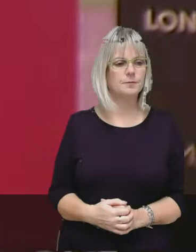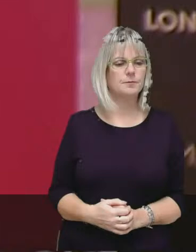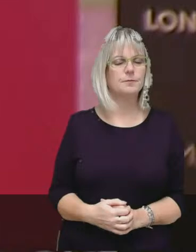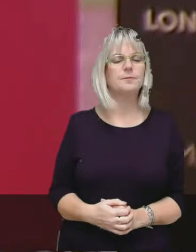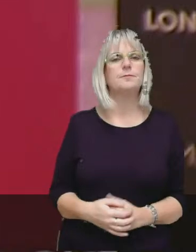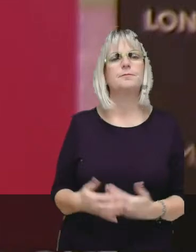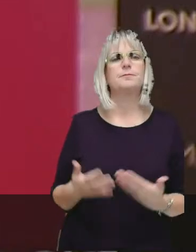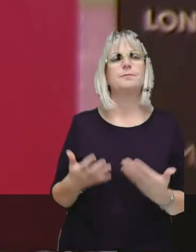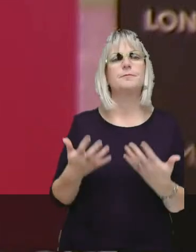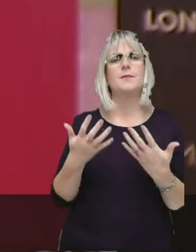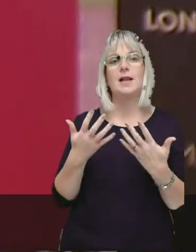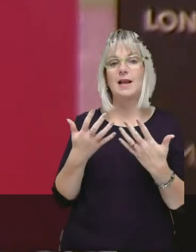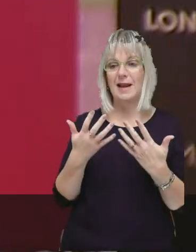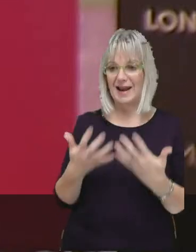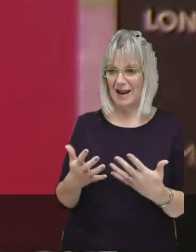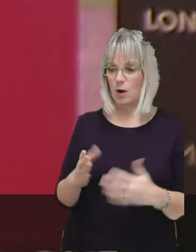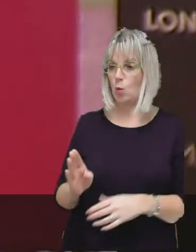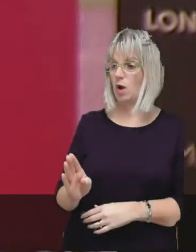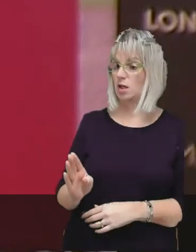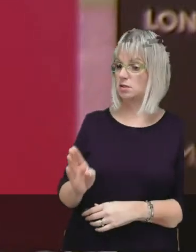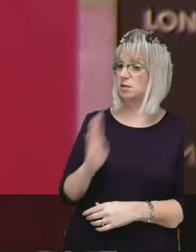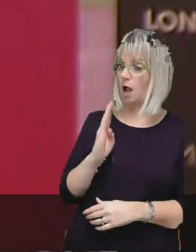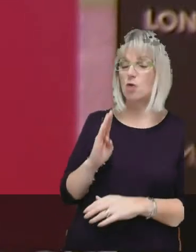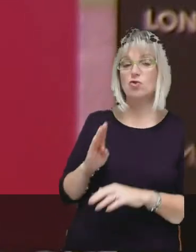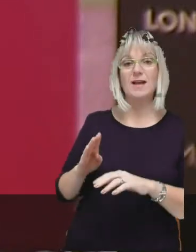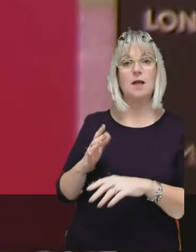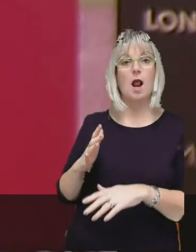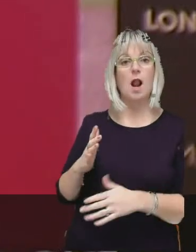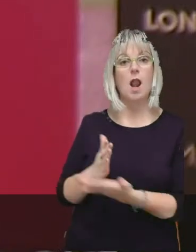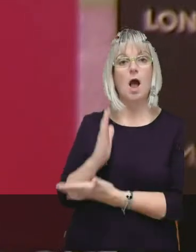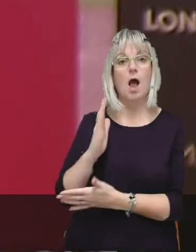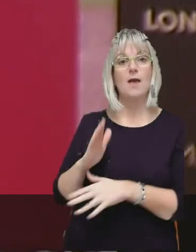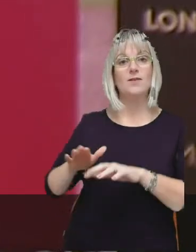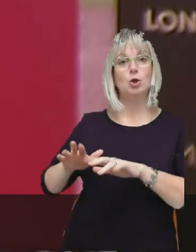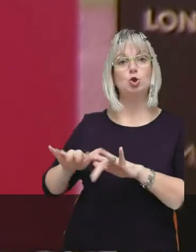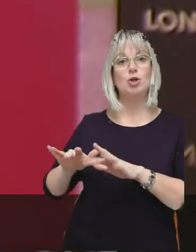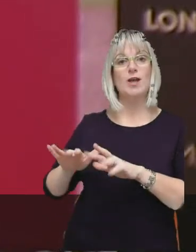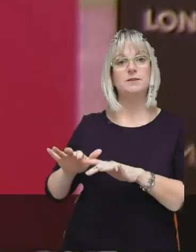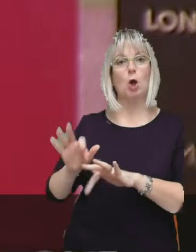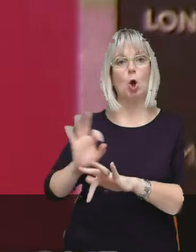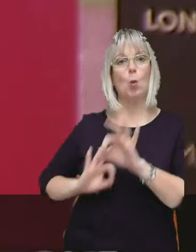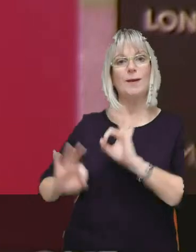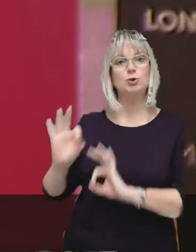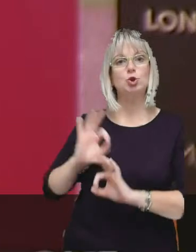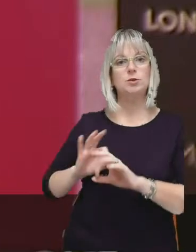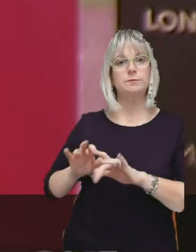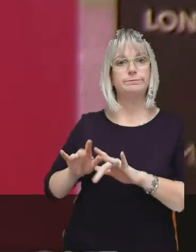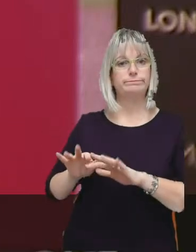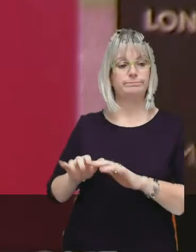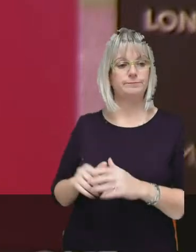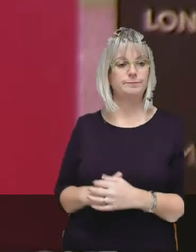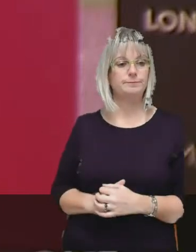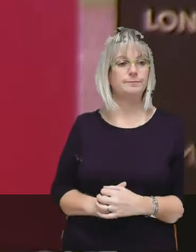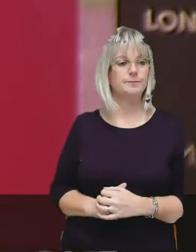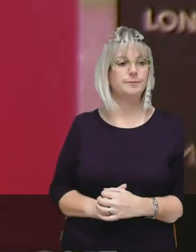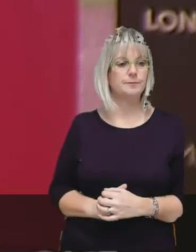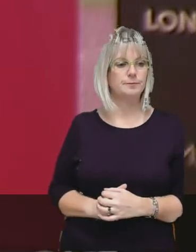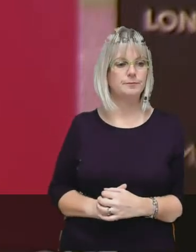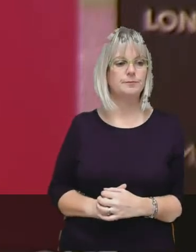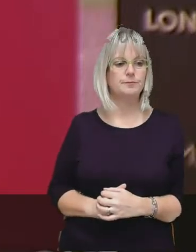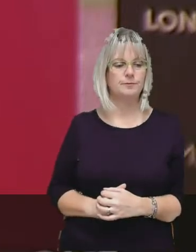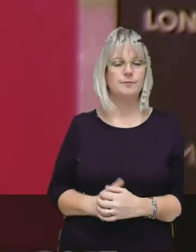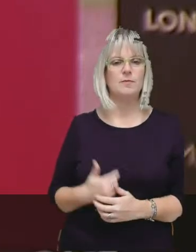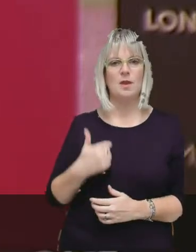questions taken directly from the live chat. I would read out the 3 top live